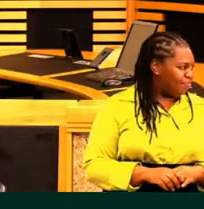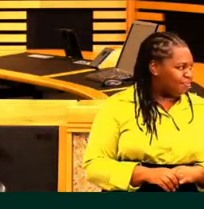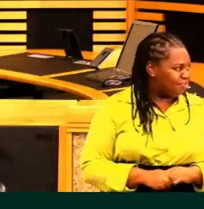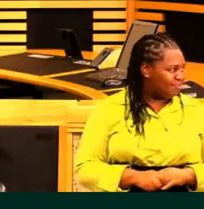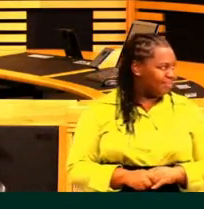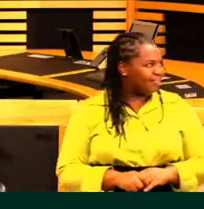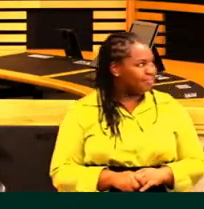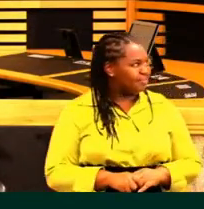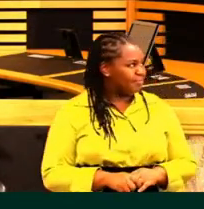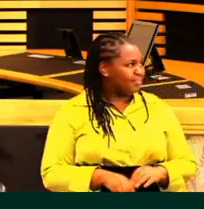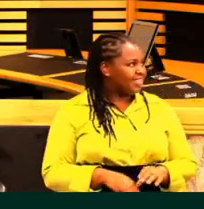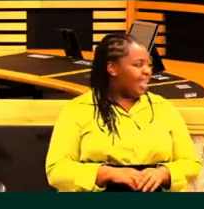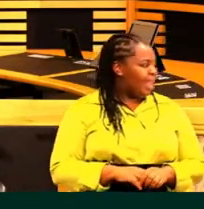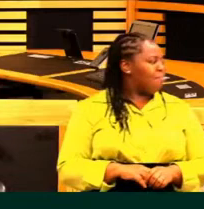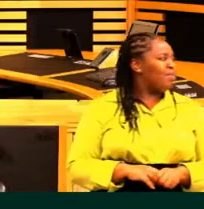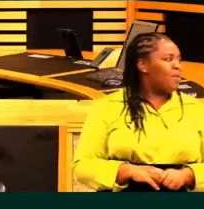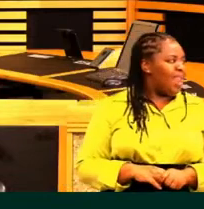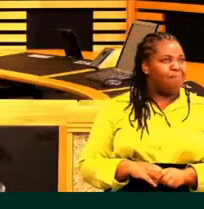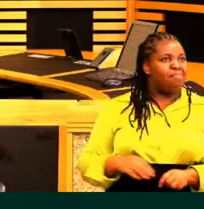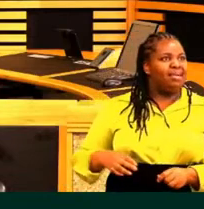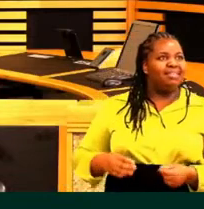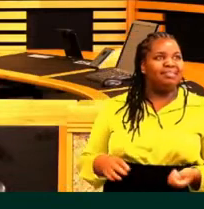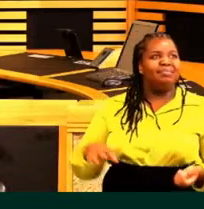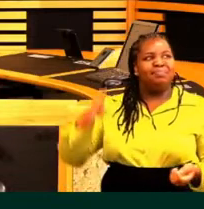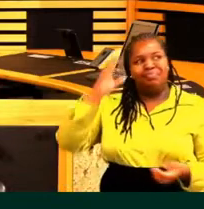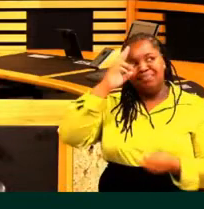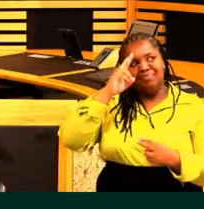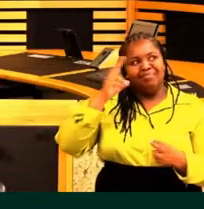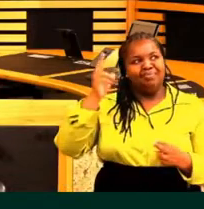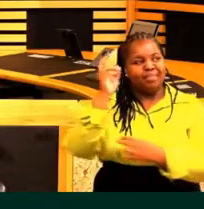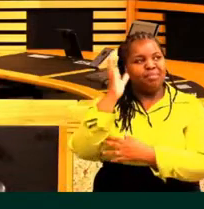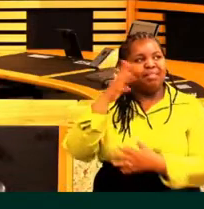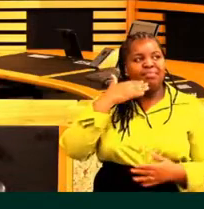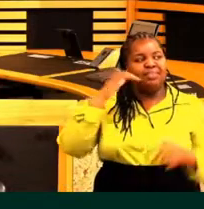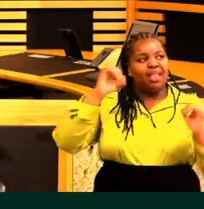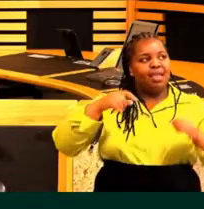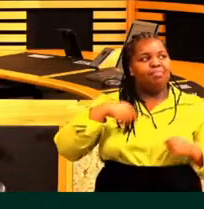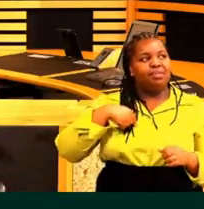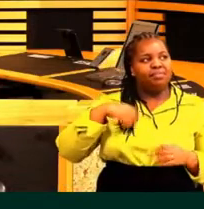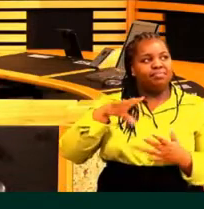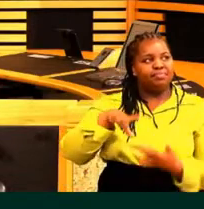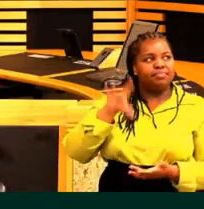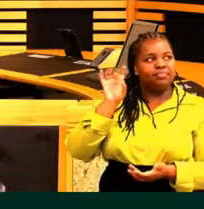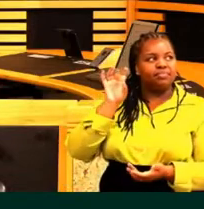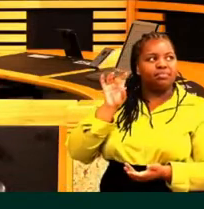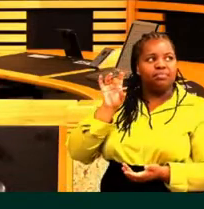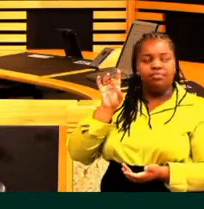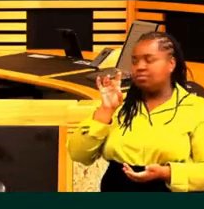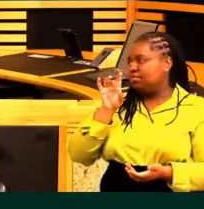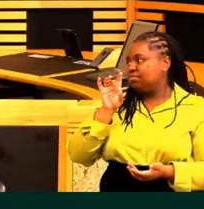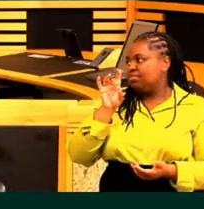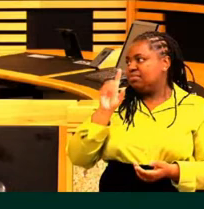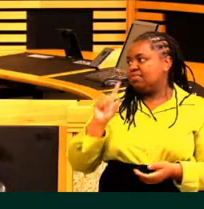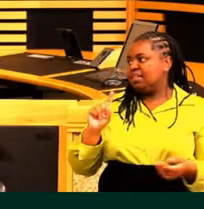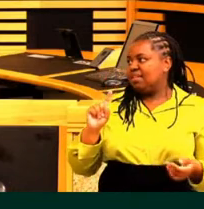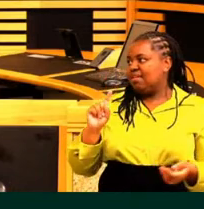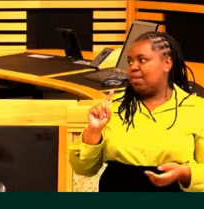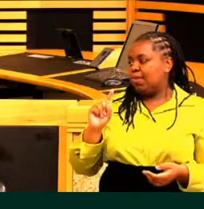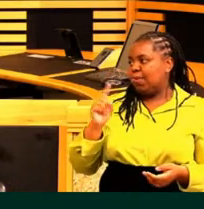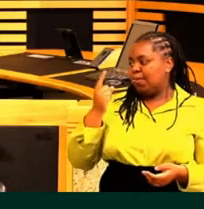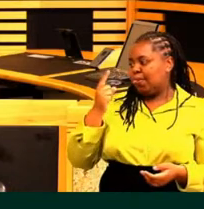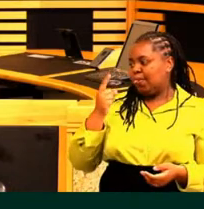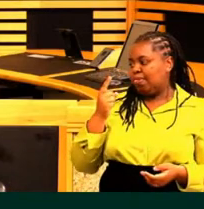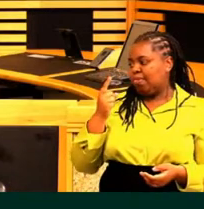um honorable speaker please allow me the bully saying okay to the first citizen of our